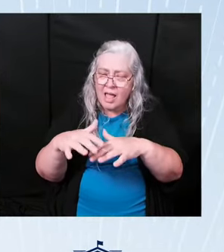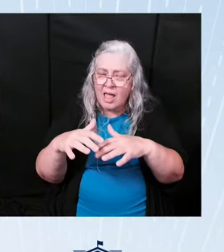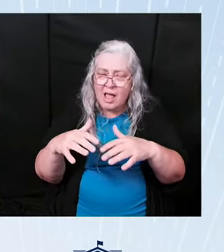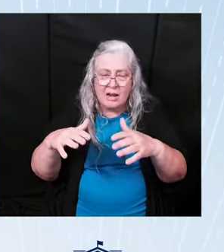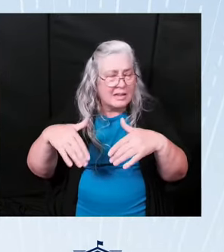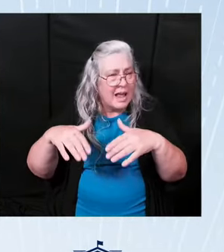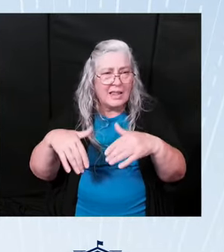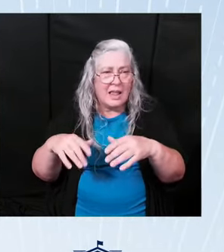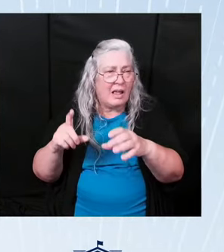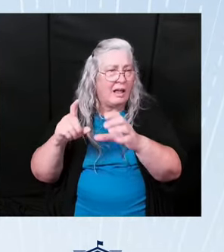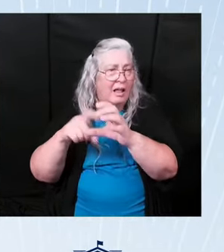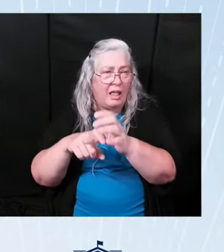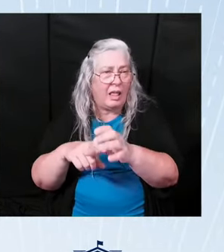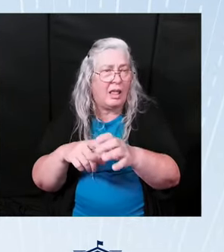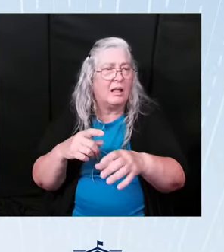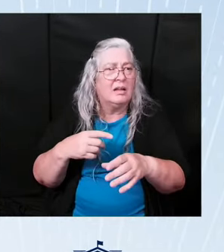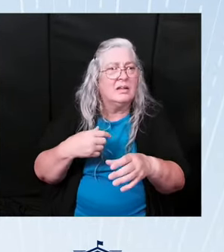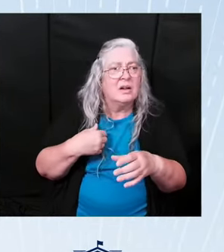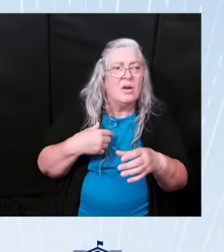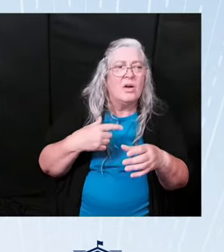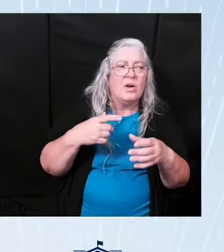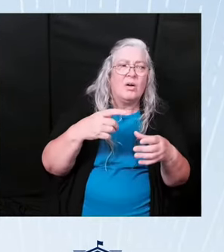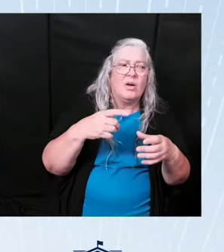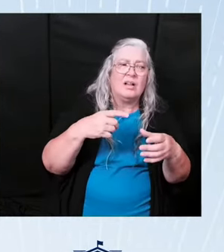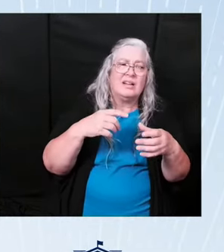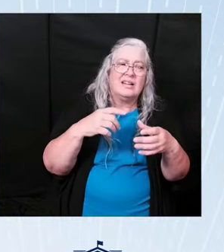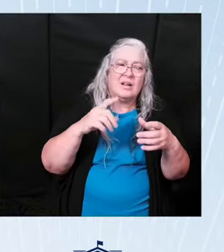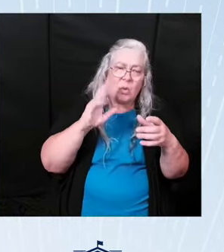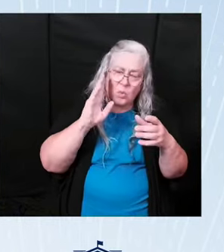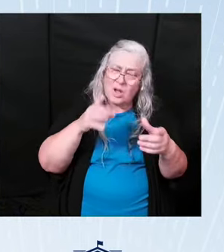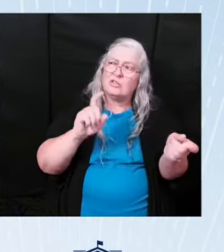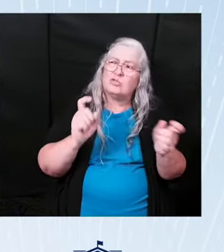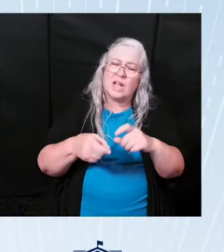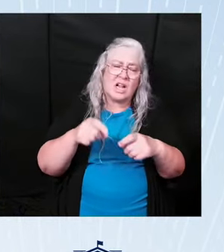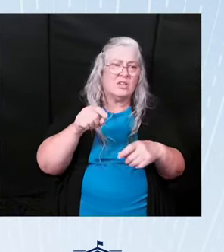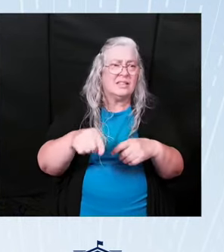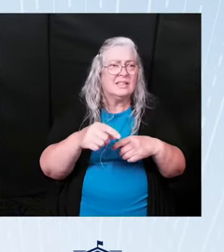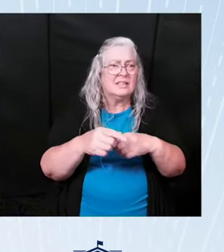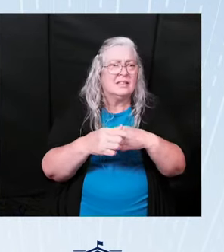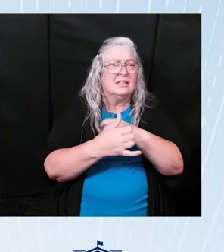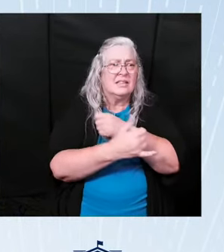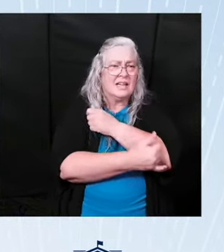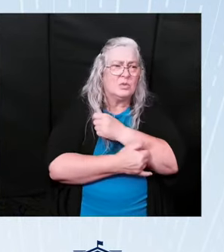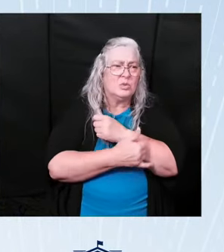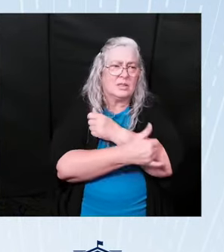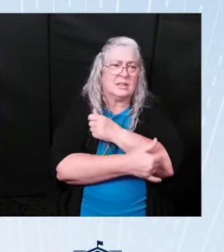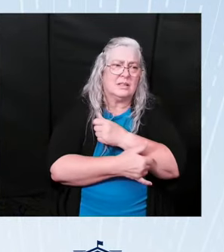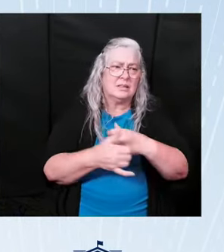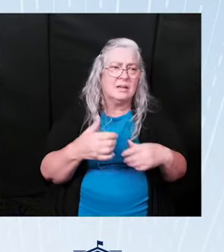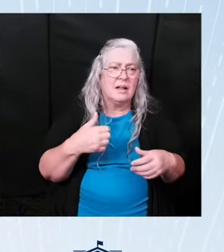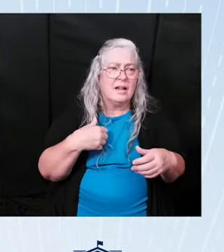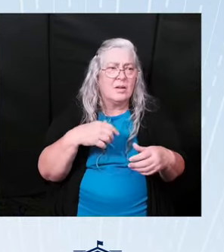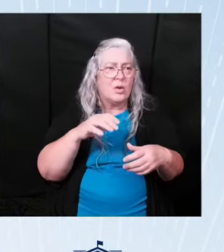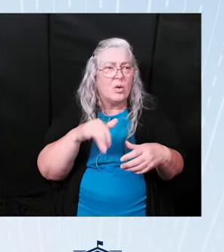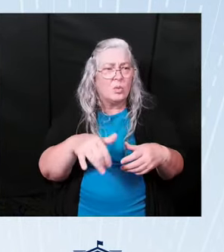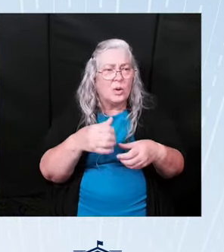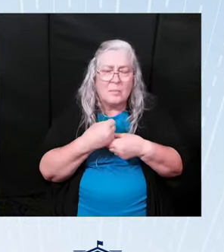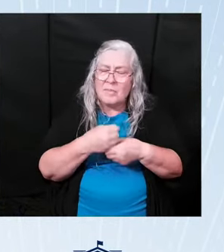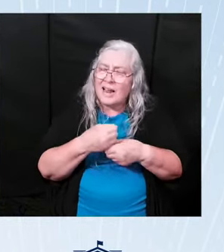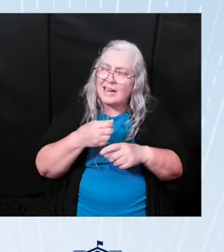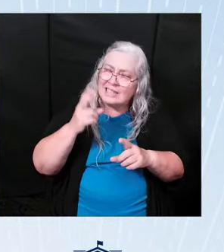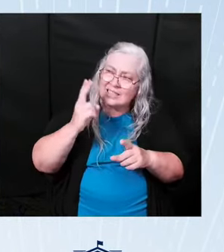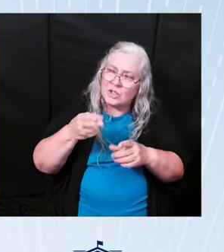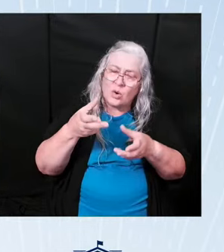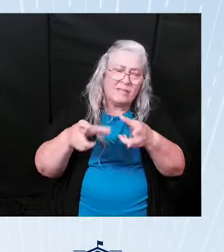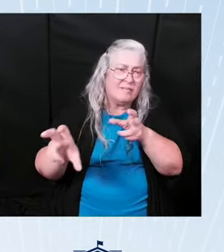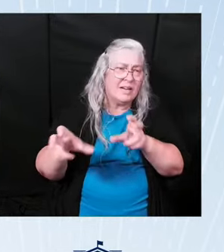historic investments, over $50 billion to make our nation more resilient to the impacts from climate change. Let me just kind of throw some numbers